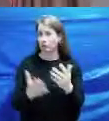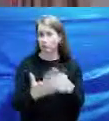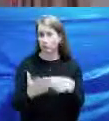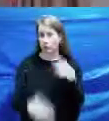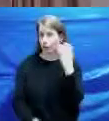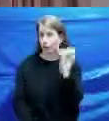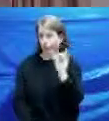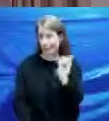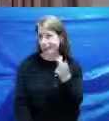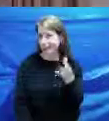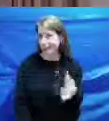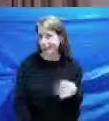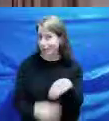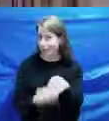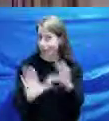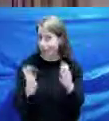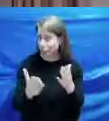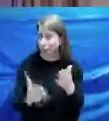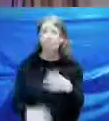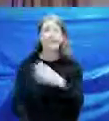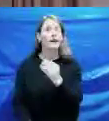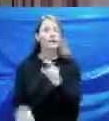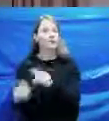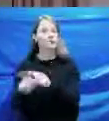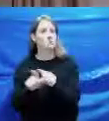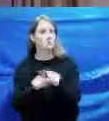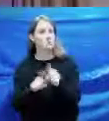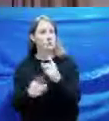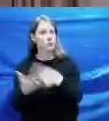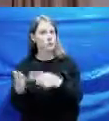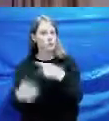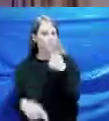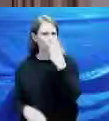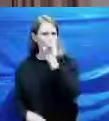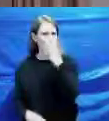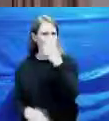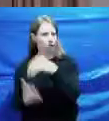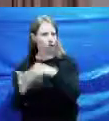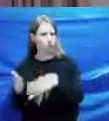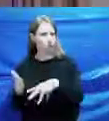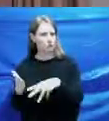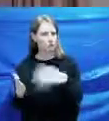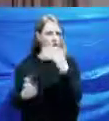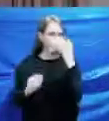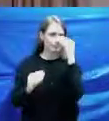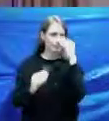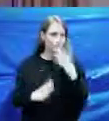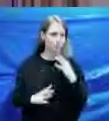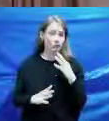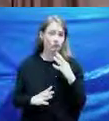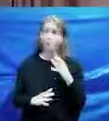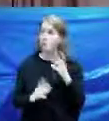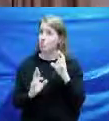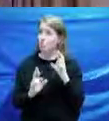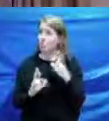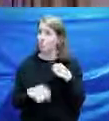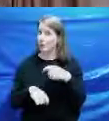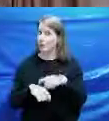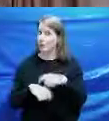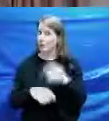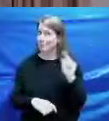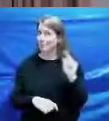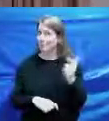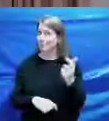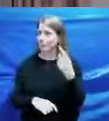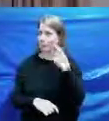for students, and then also what does it mean for a teacher in their own practice, and hopefully fit in some time at the end for questions with all of that as